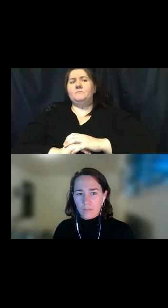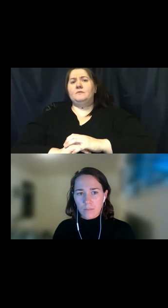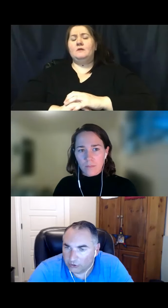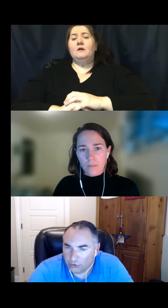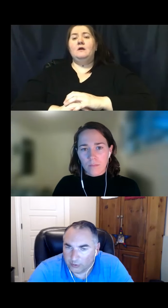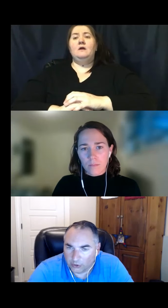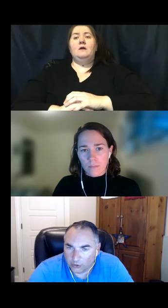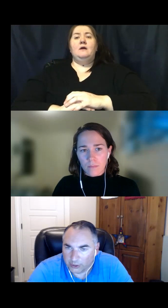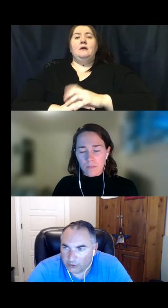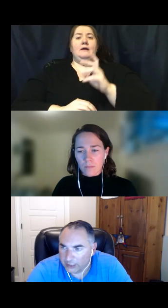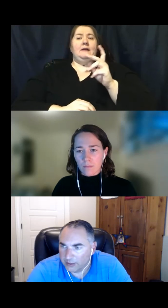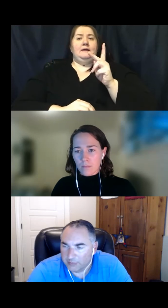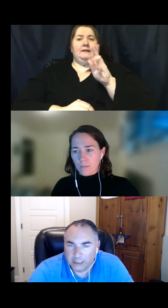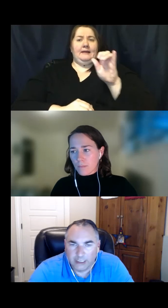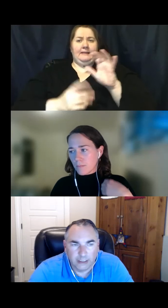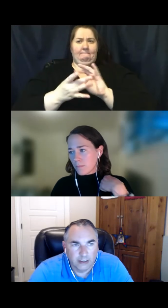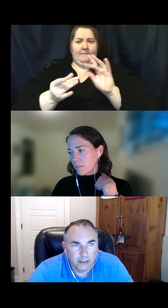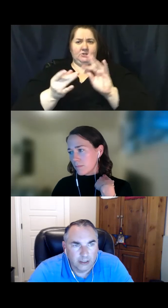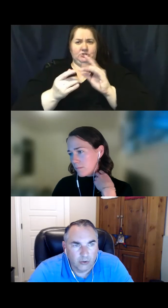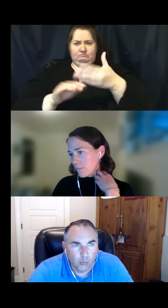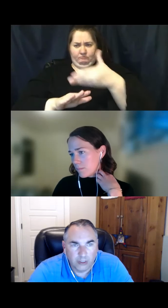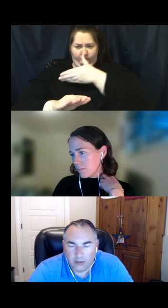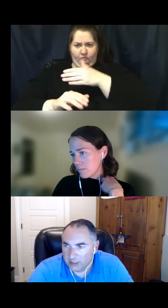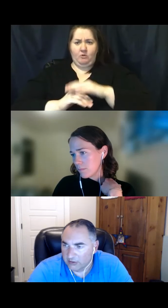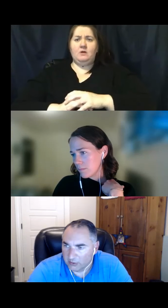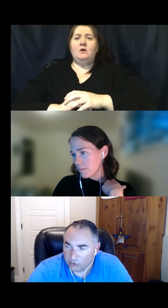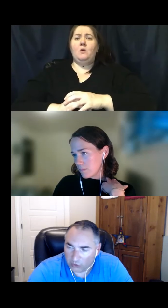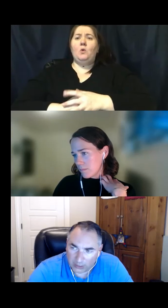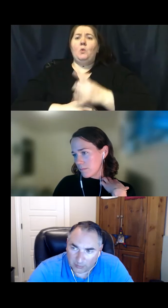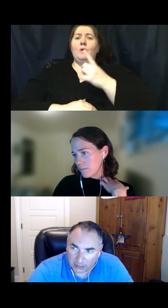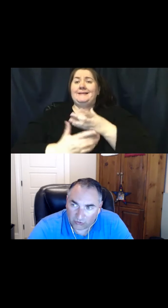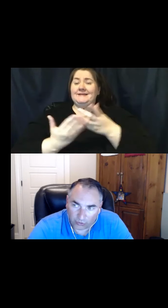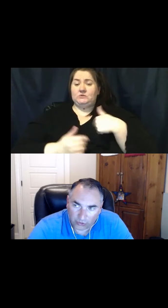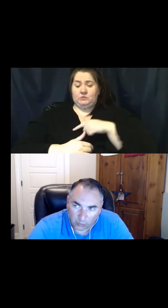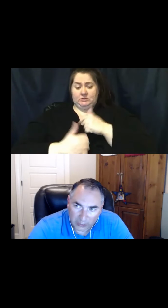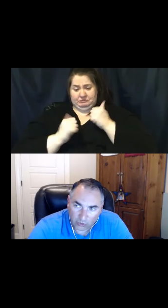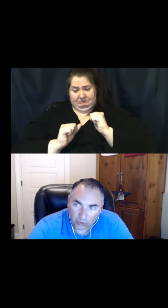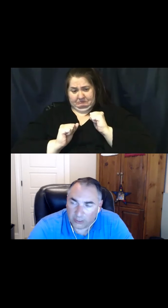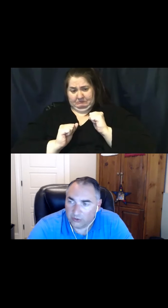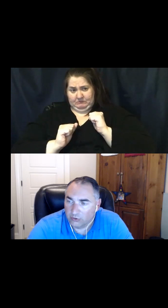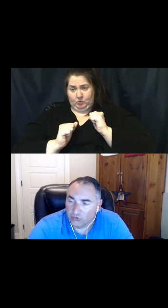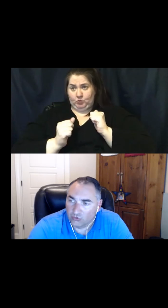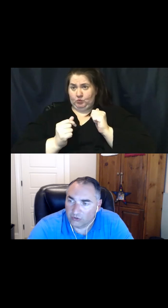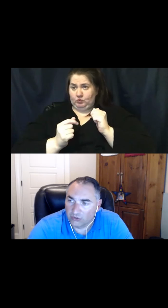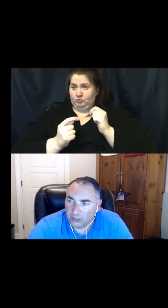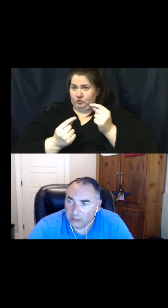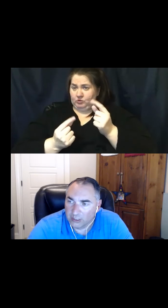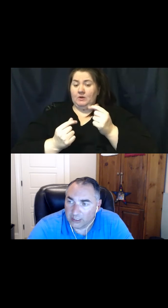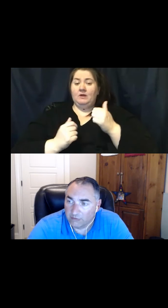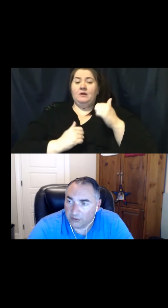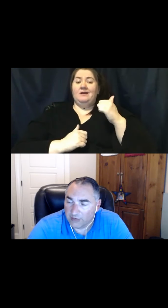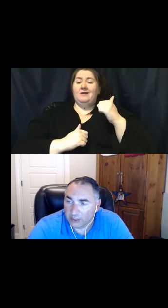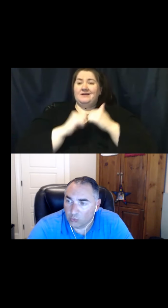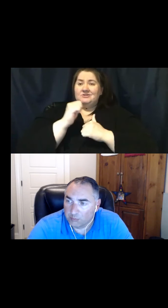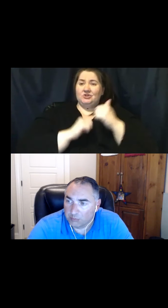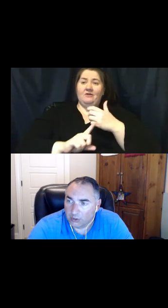Kelly alluded to it earlier in the meeting. One of the things that we're trying to make sure that we do not do construction in